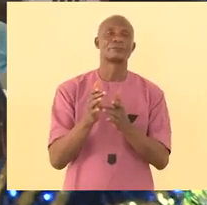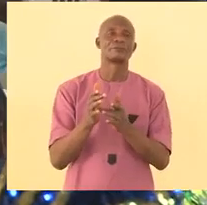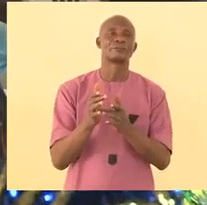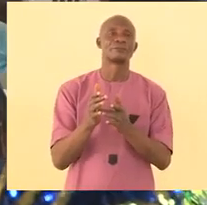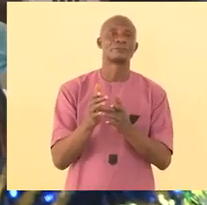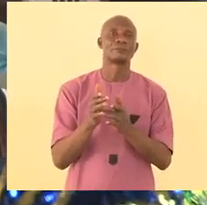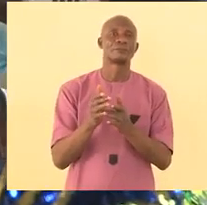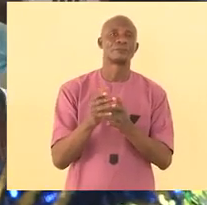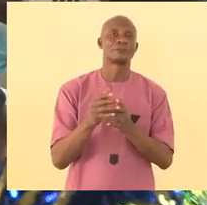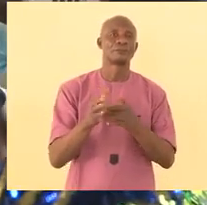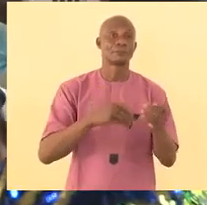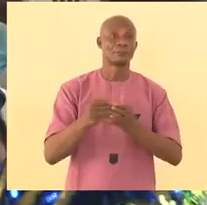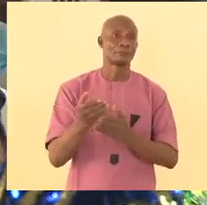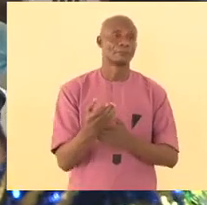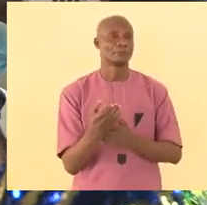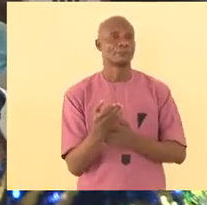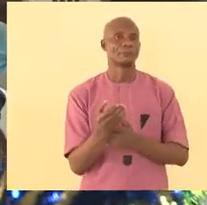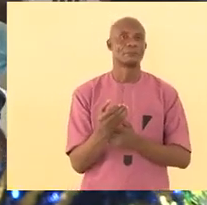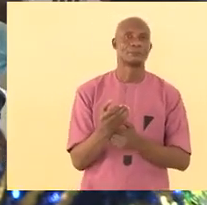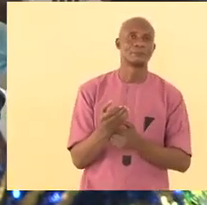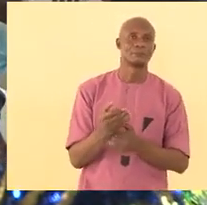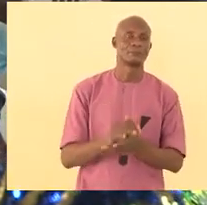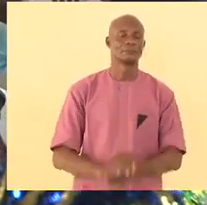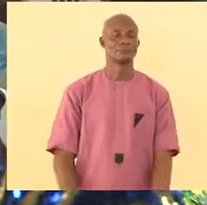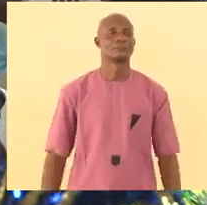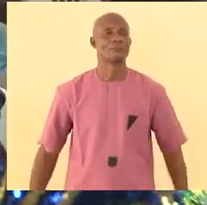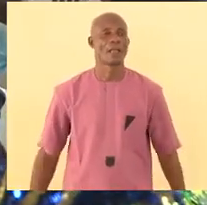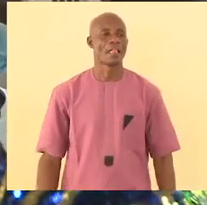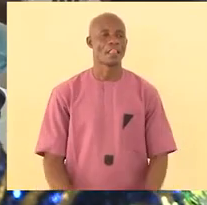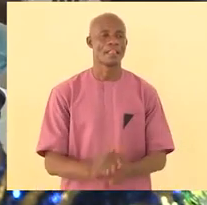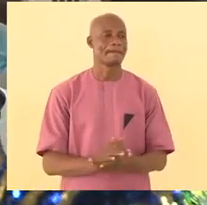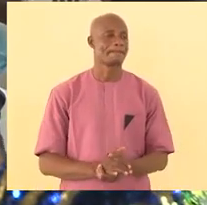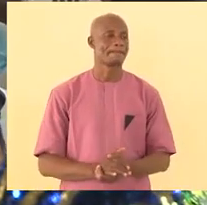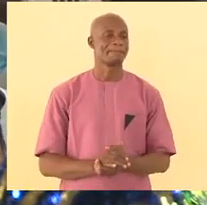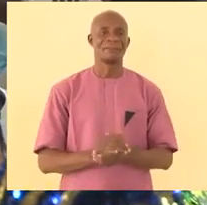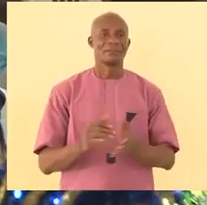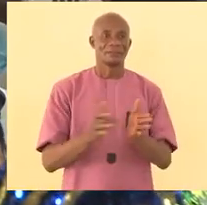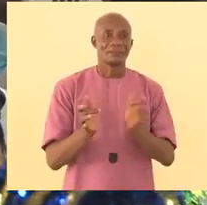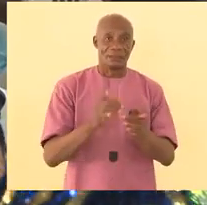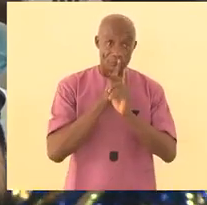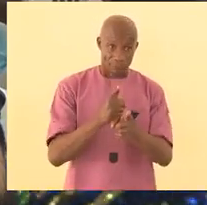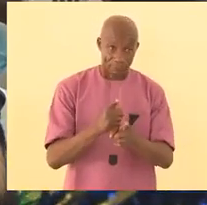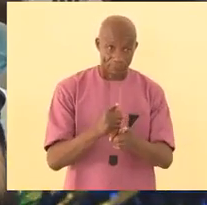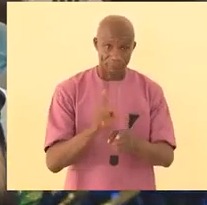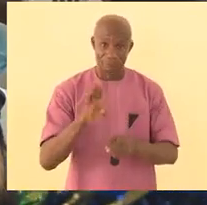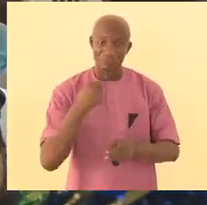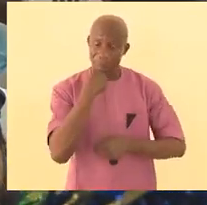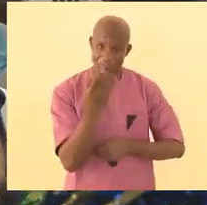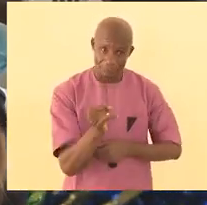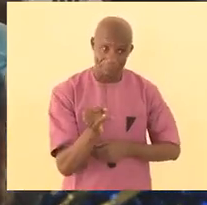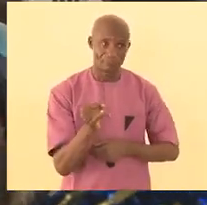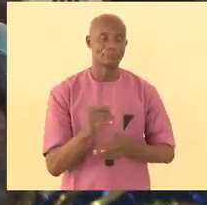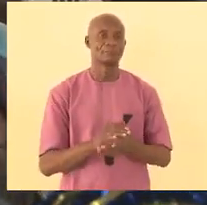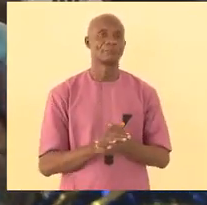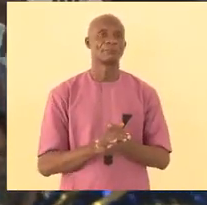in the gospel with the issue of who do we pay tax to? Is it right to pay tax to Caesar and so on and so forth? Jesus answered by saying that